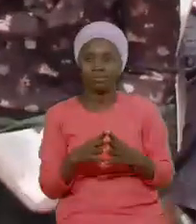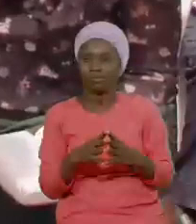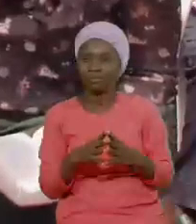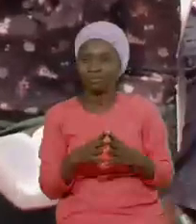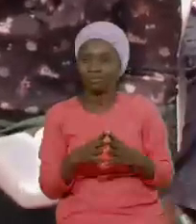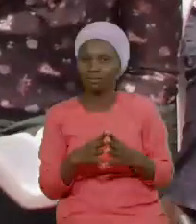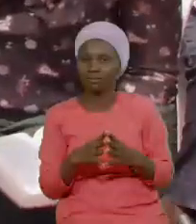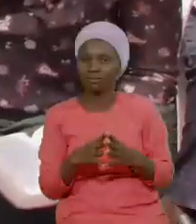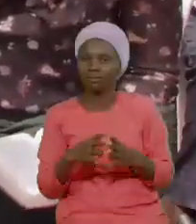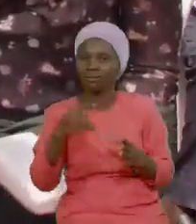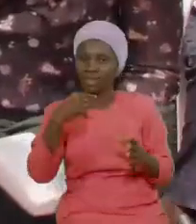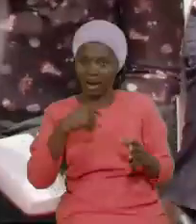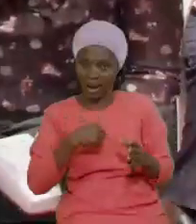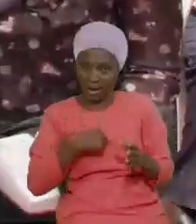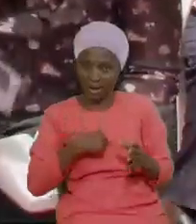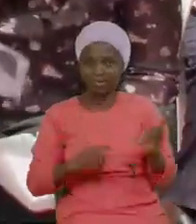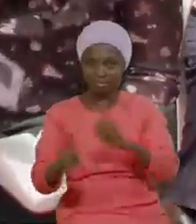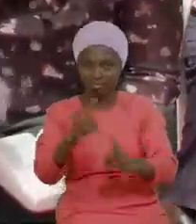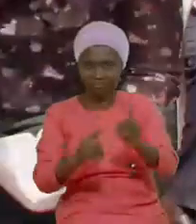I am going to glory.